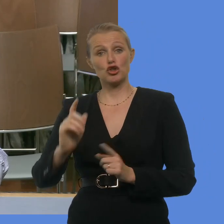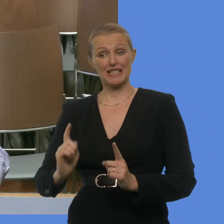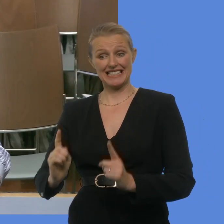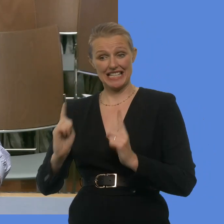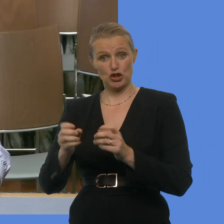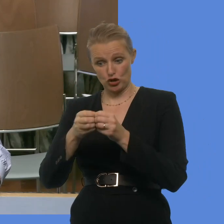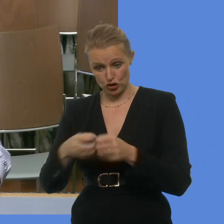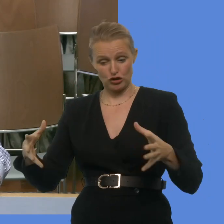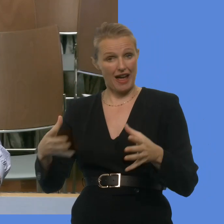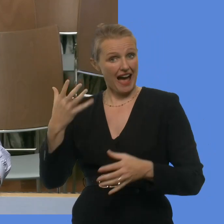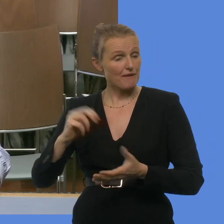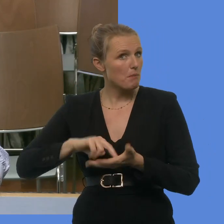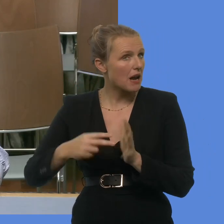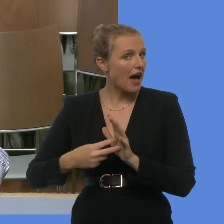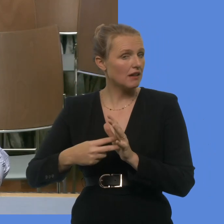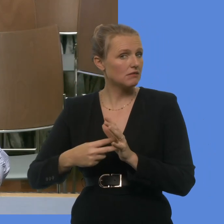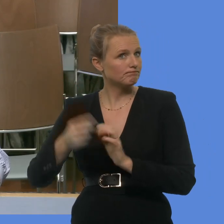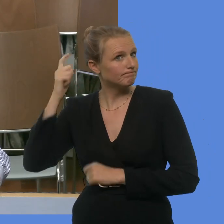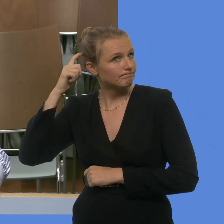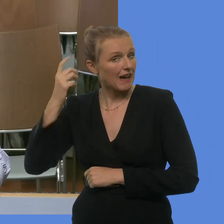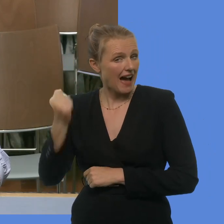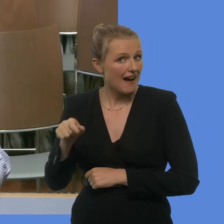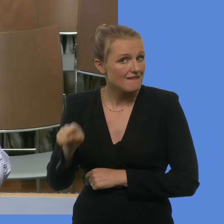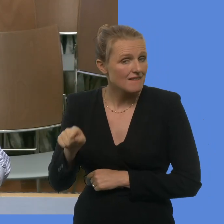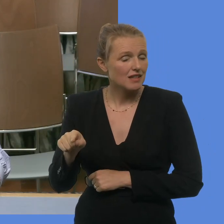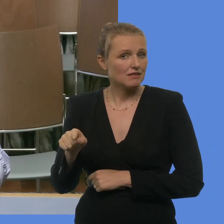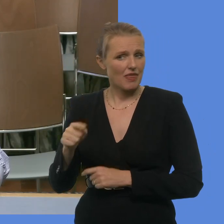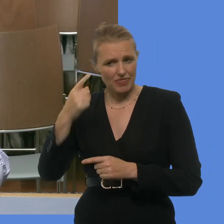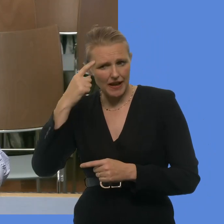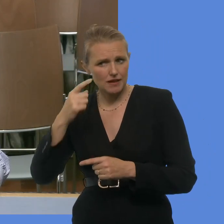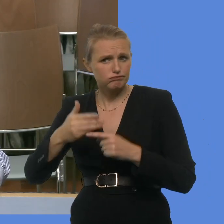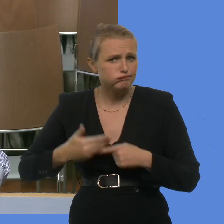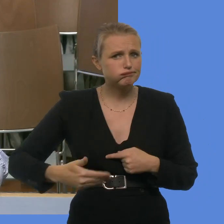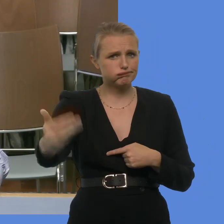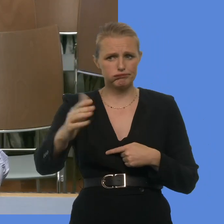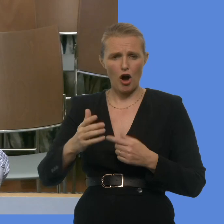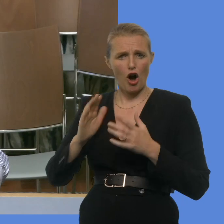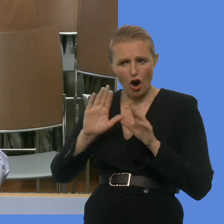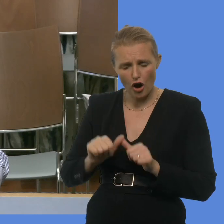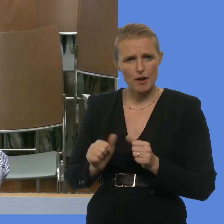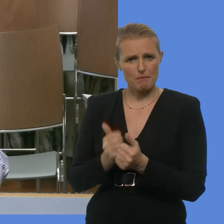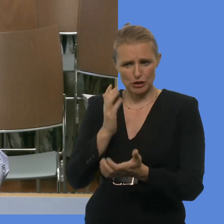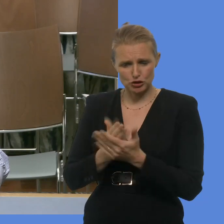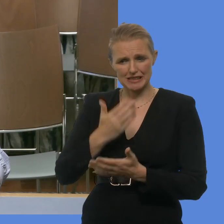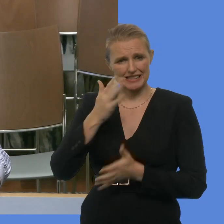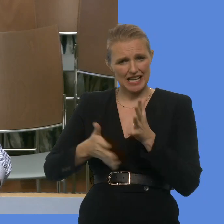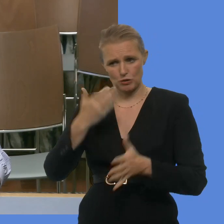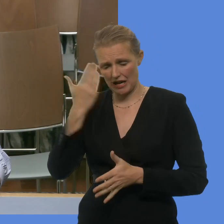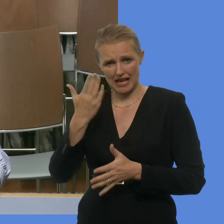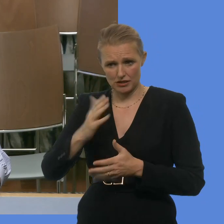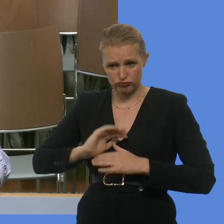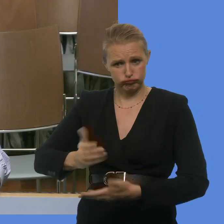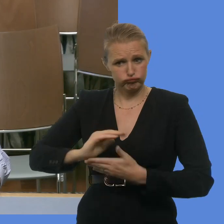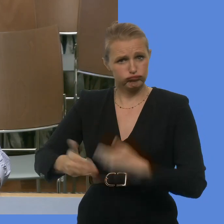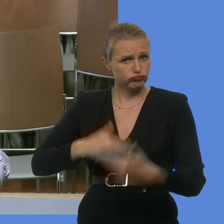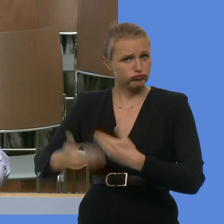been planned for or modelled by the department in terms of supporting the provision of sign language classes, and the level